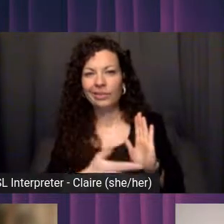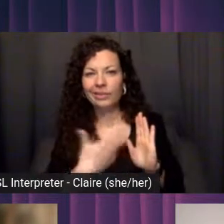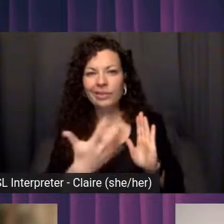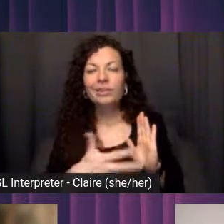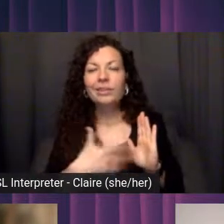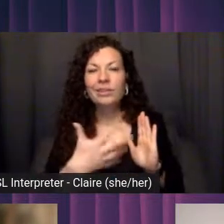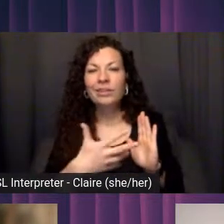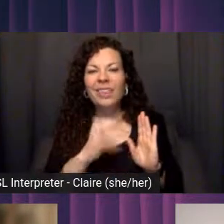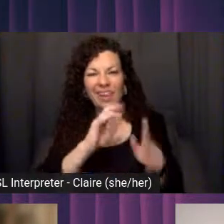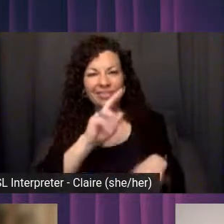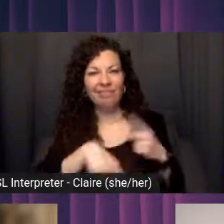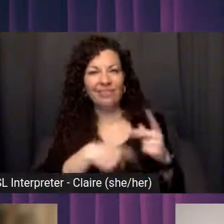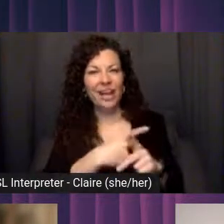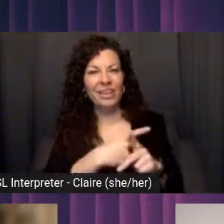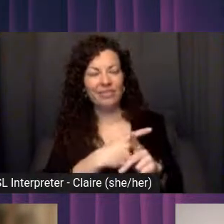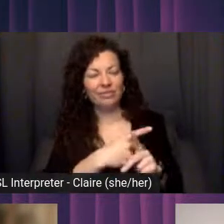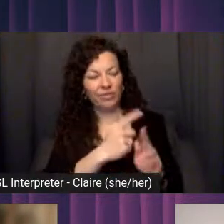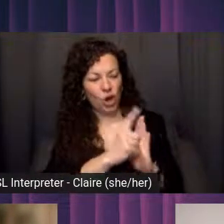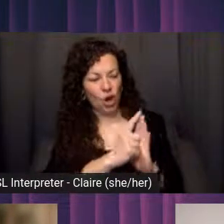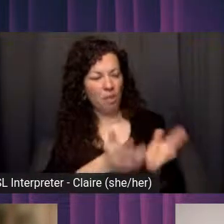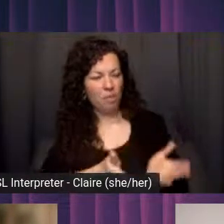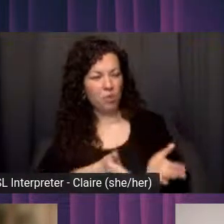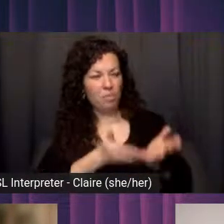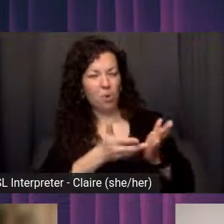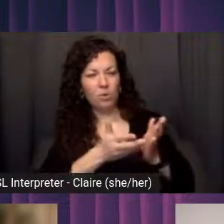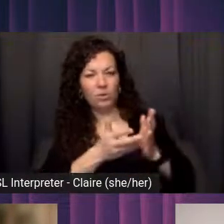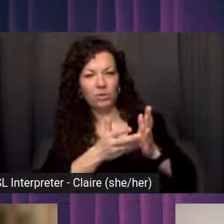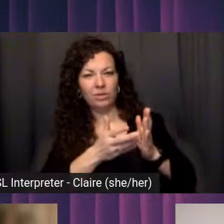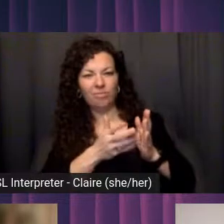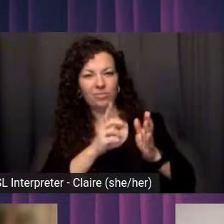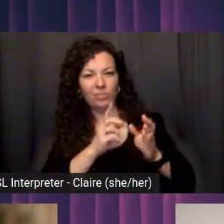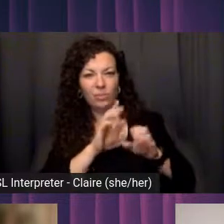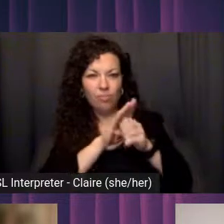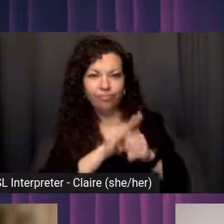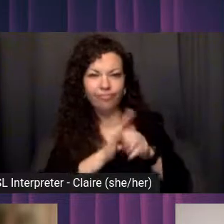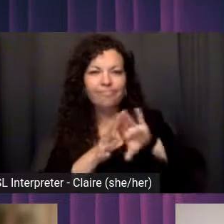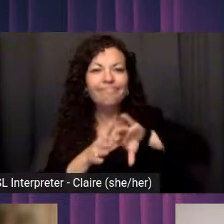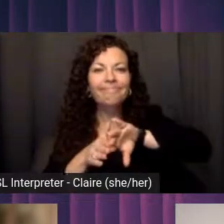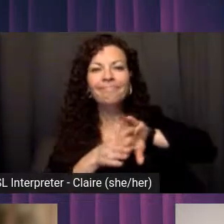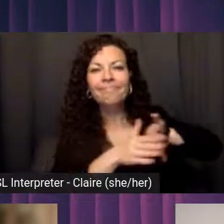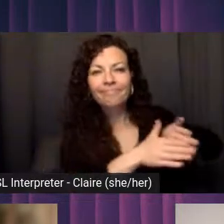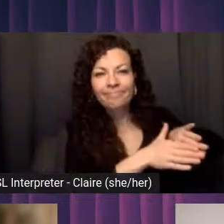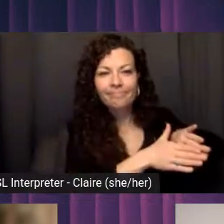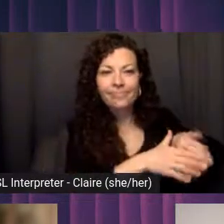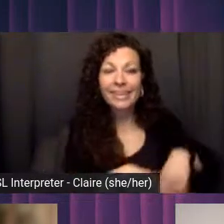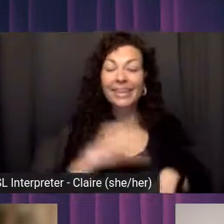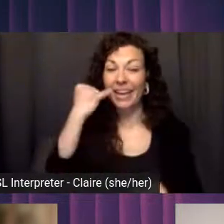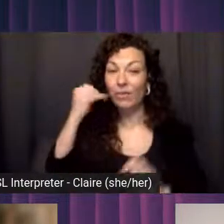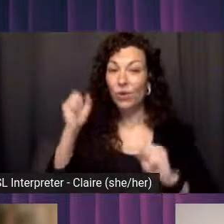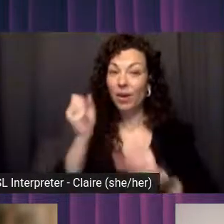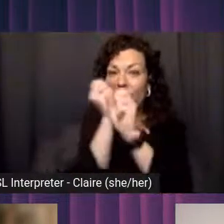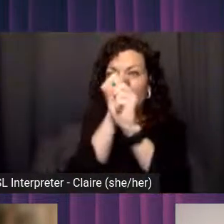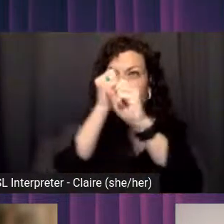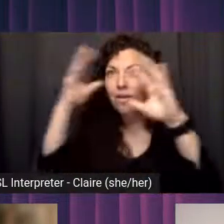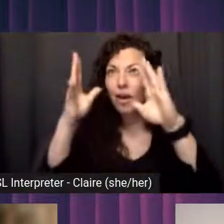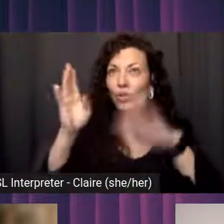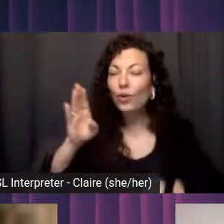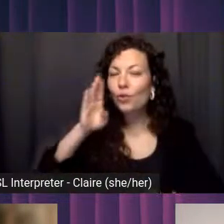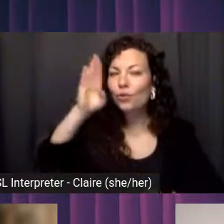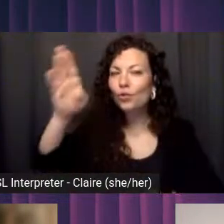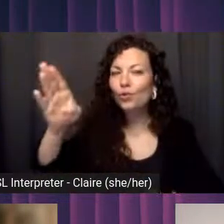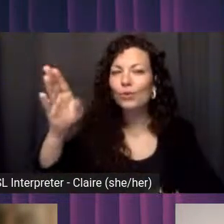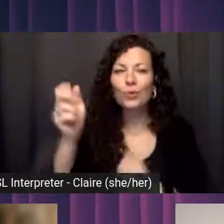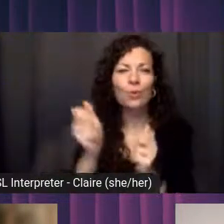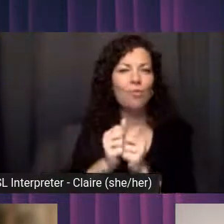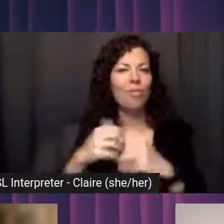that is being proposed here, but just put it to the side for a moment, and you envision a future without that. Like, what is